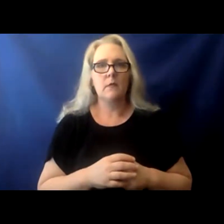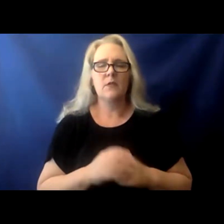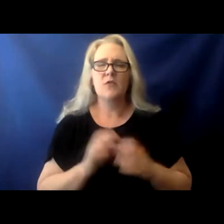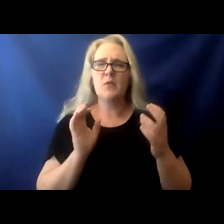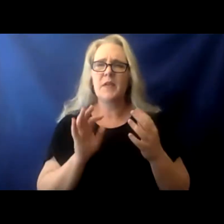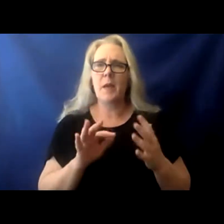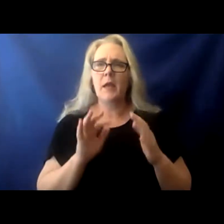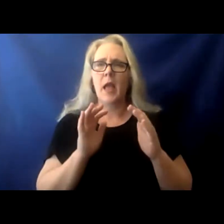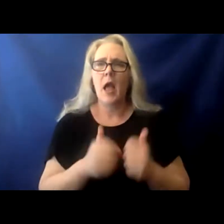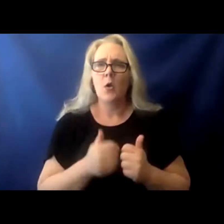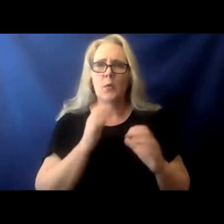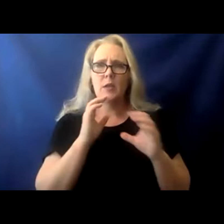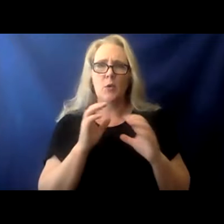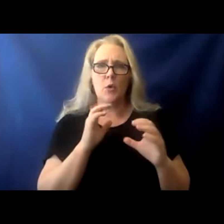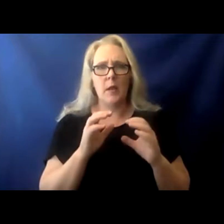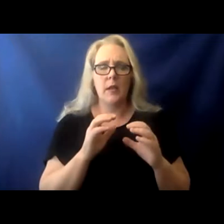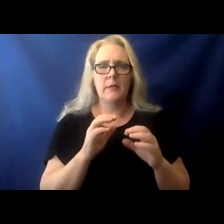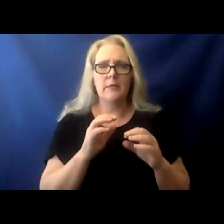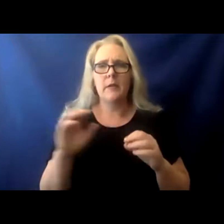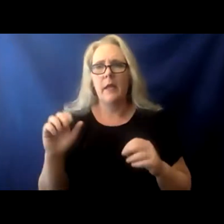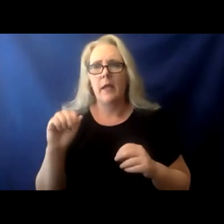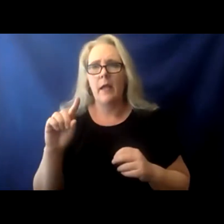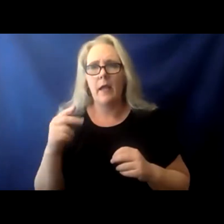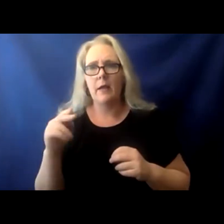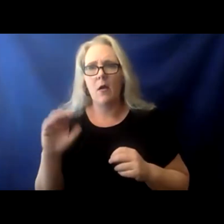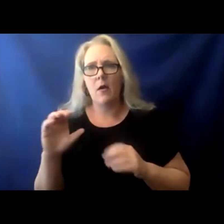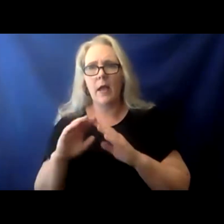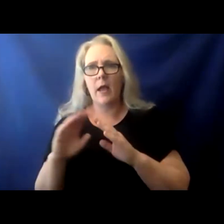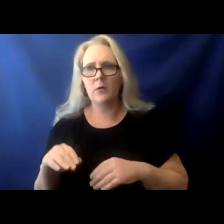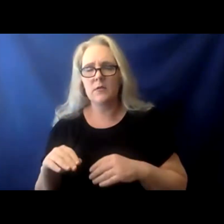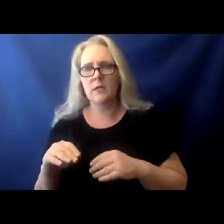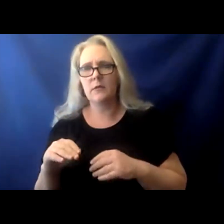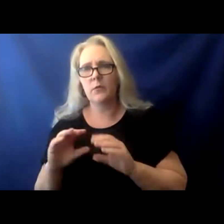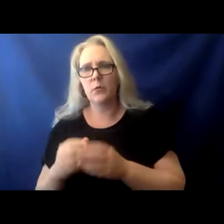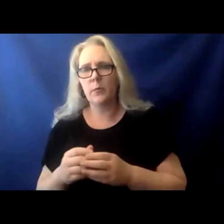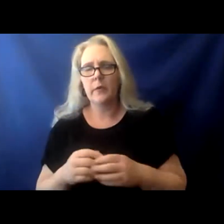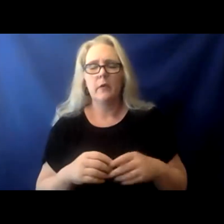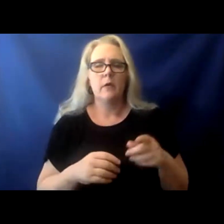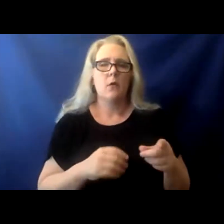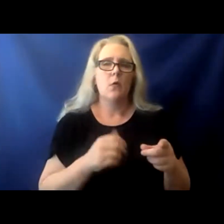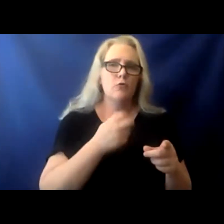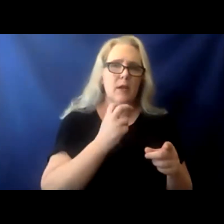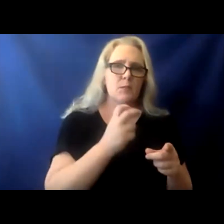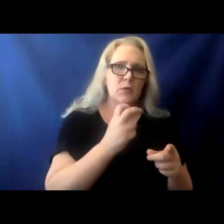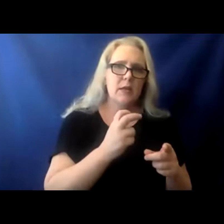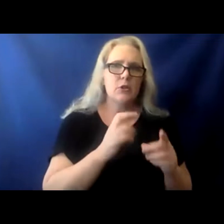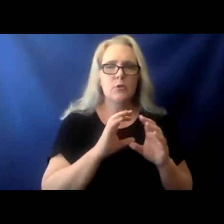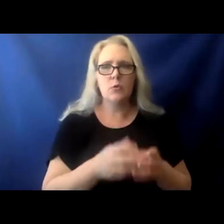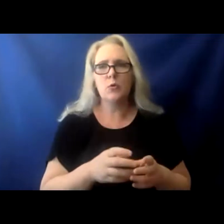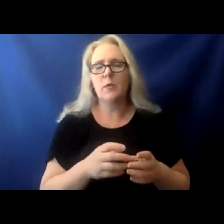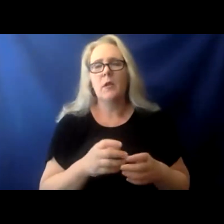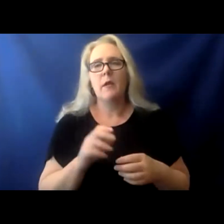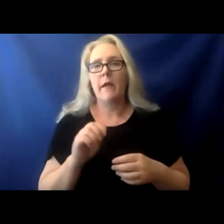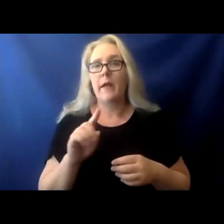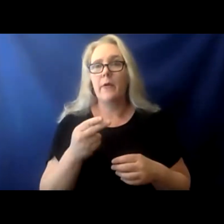of information, you know, the ad hoc housing group or the ad hoc transportation group or the ad hoc behavioral health that are not really kind of